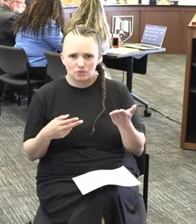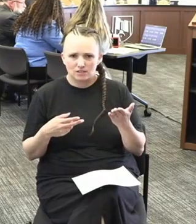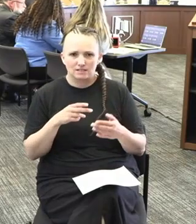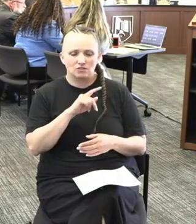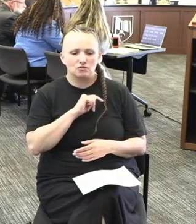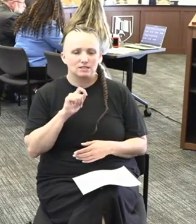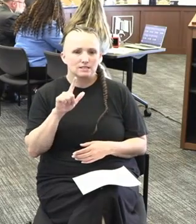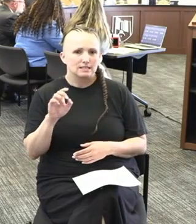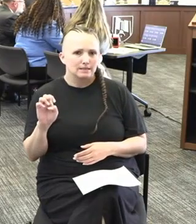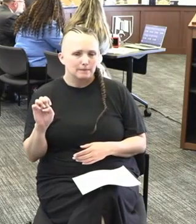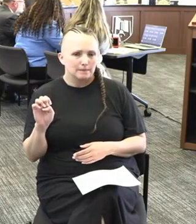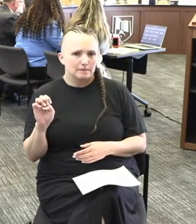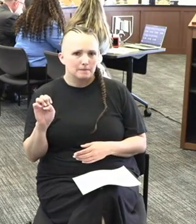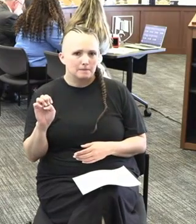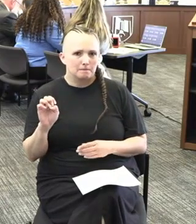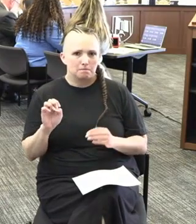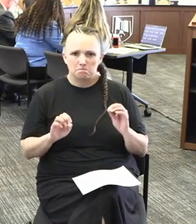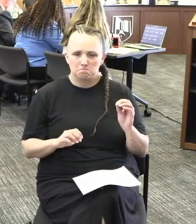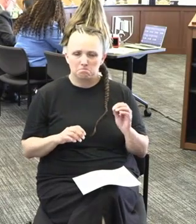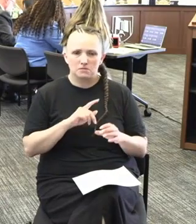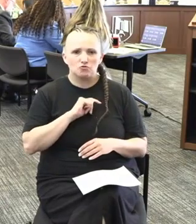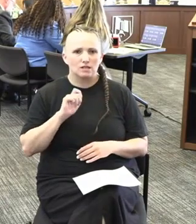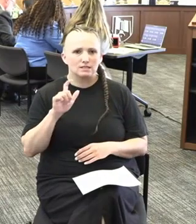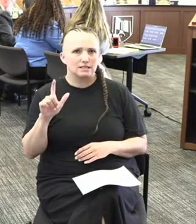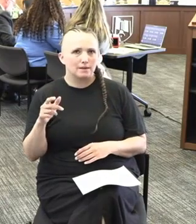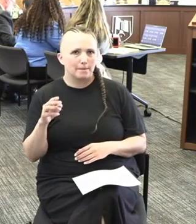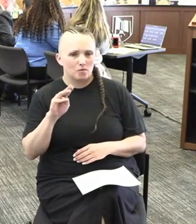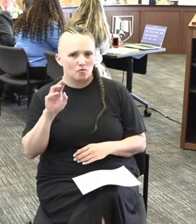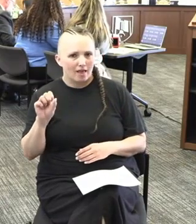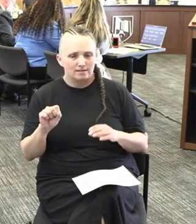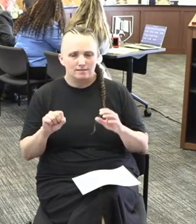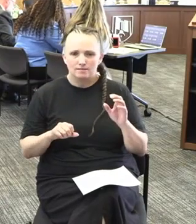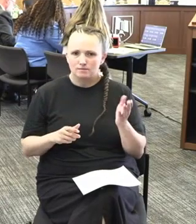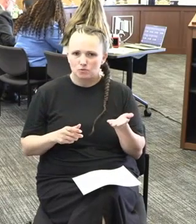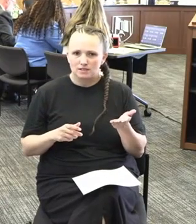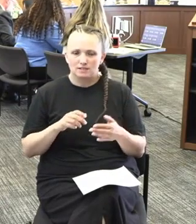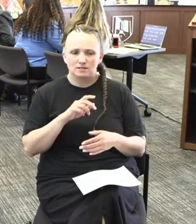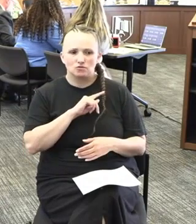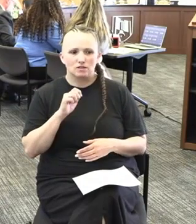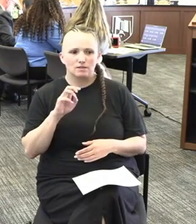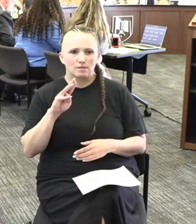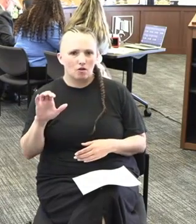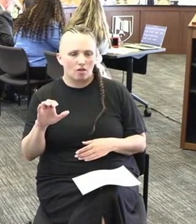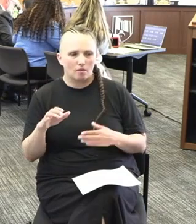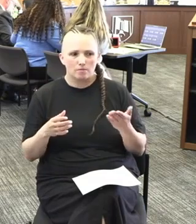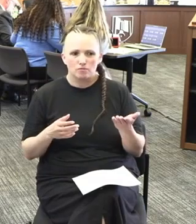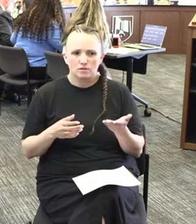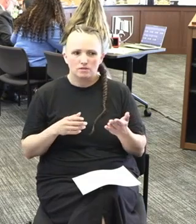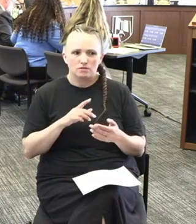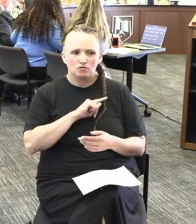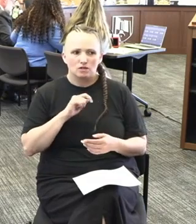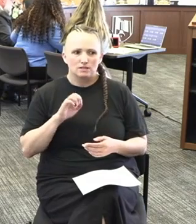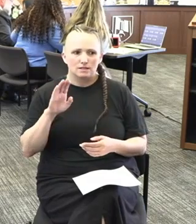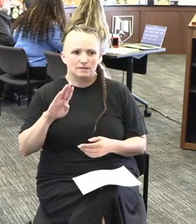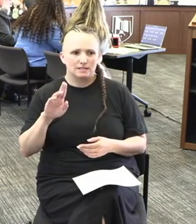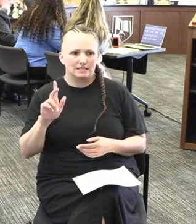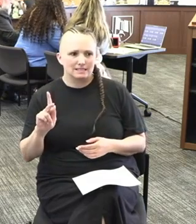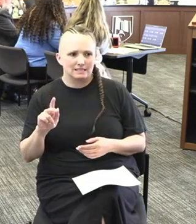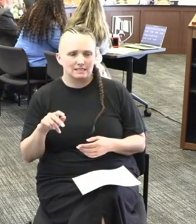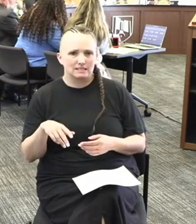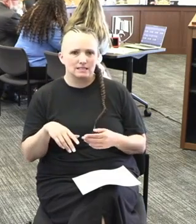Lee. Trustee Morales. Present. Trustee McCullum. Present. Trustee Budzinski. Present. We have